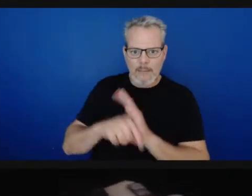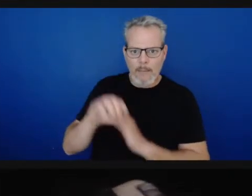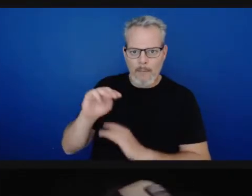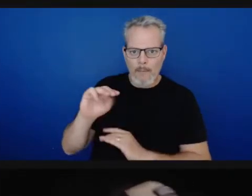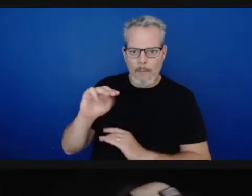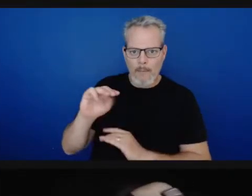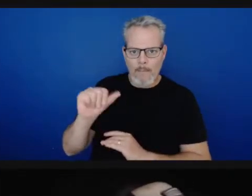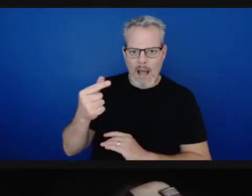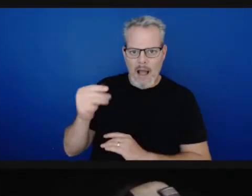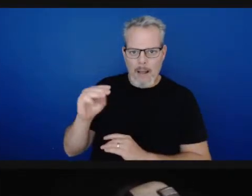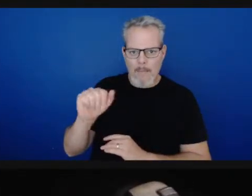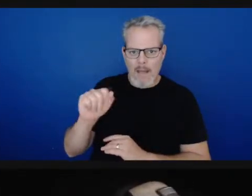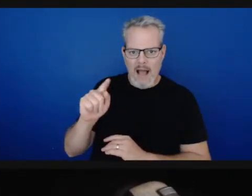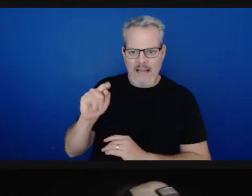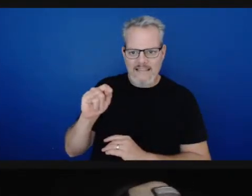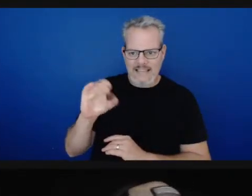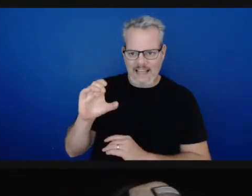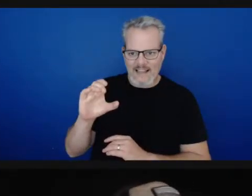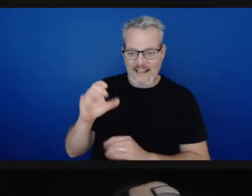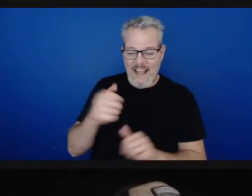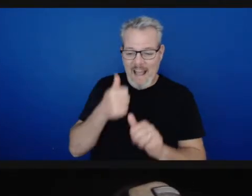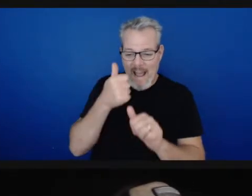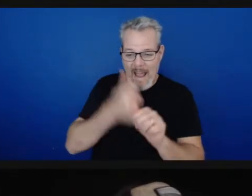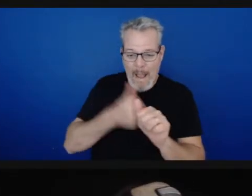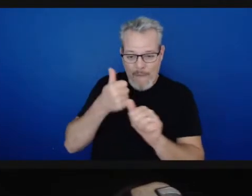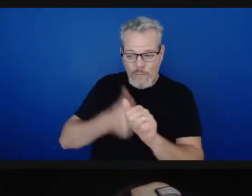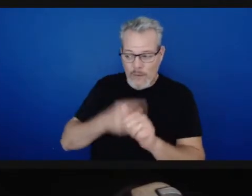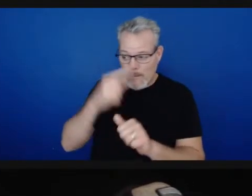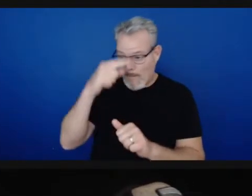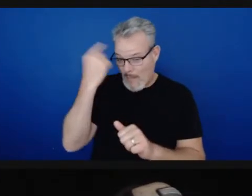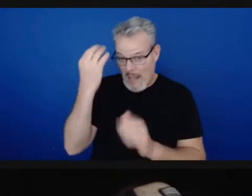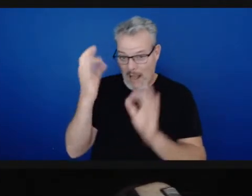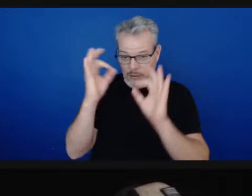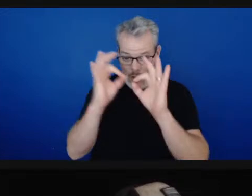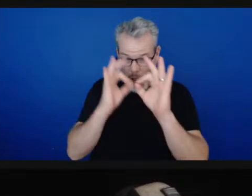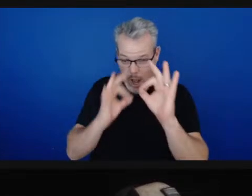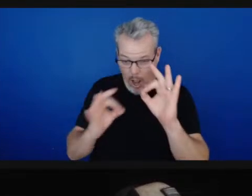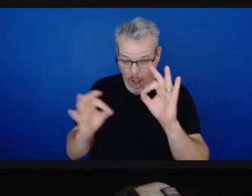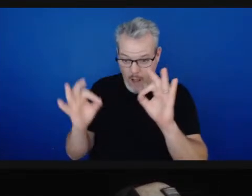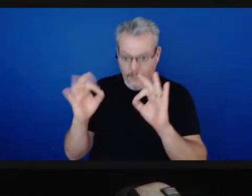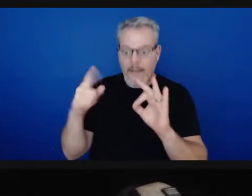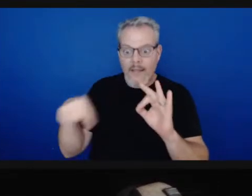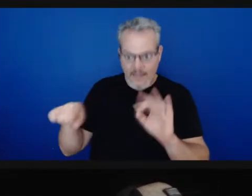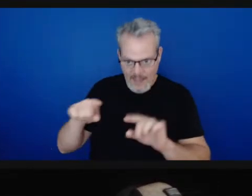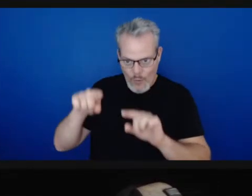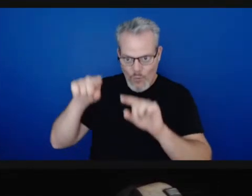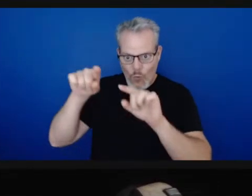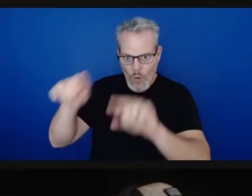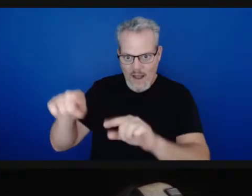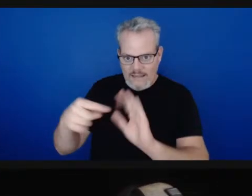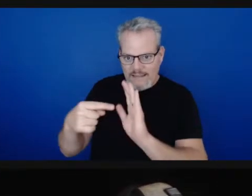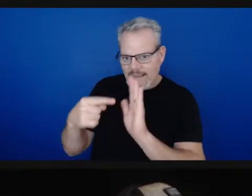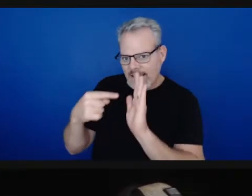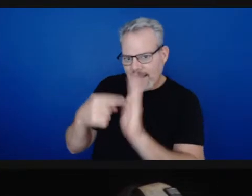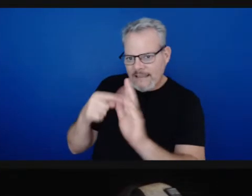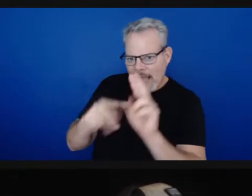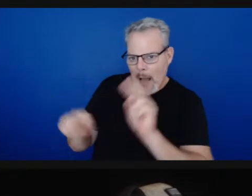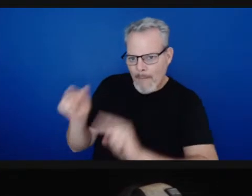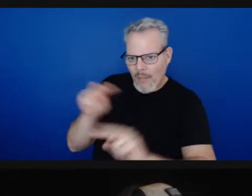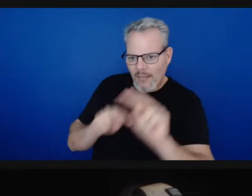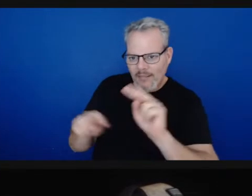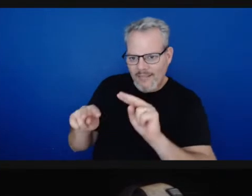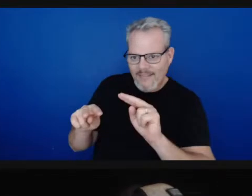And every little black dot on this map is a place they went and sampled. And every gray line on